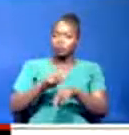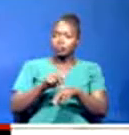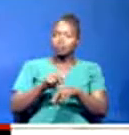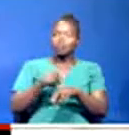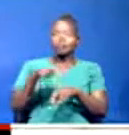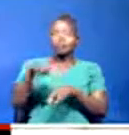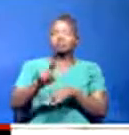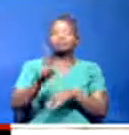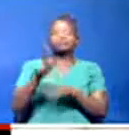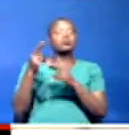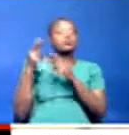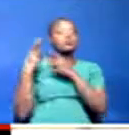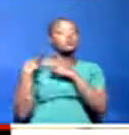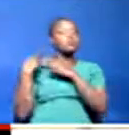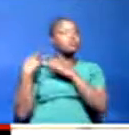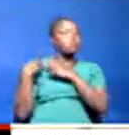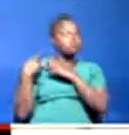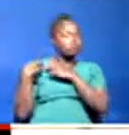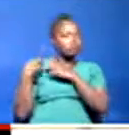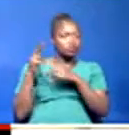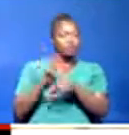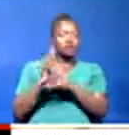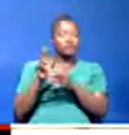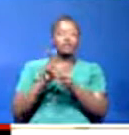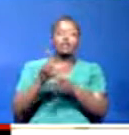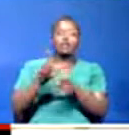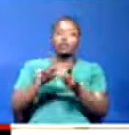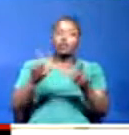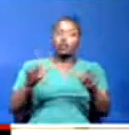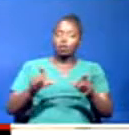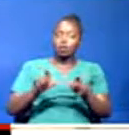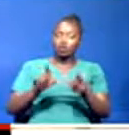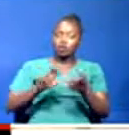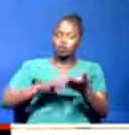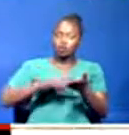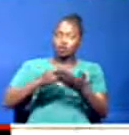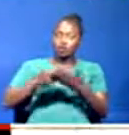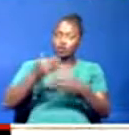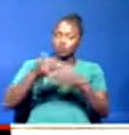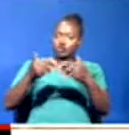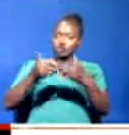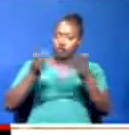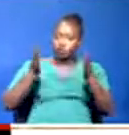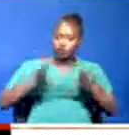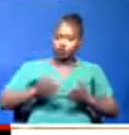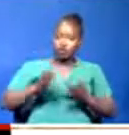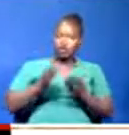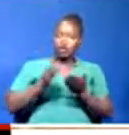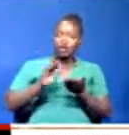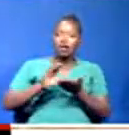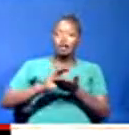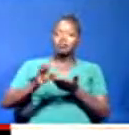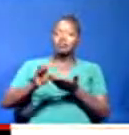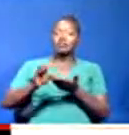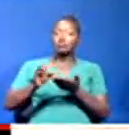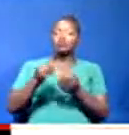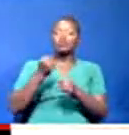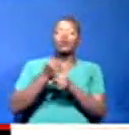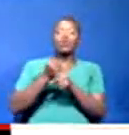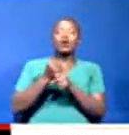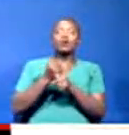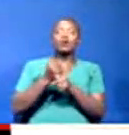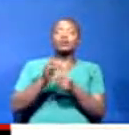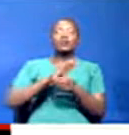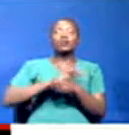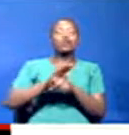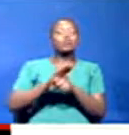self-reliant by utilizing their local resources as well as building human capital to efficiently deal with COVID-19. Even as